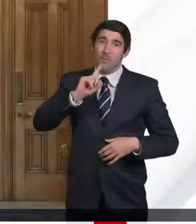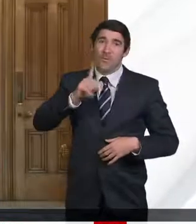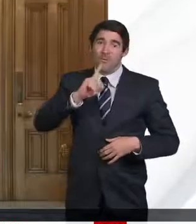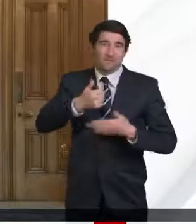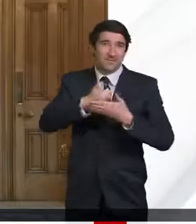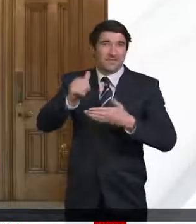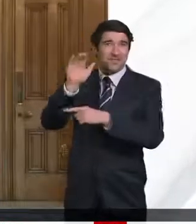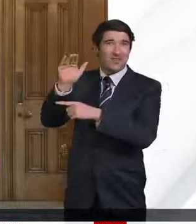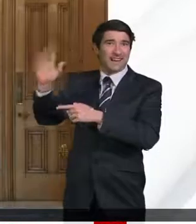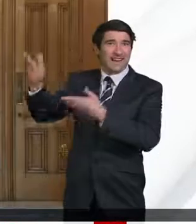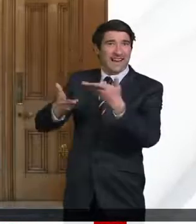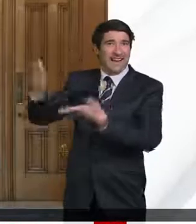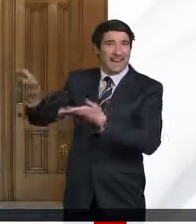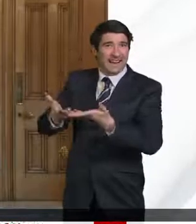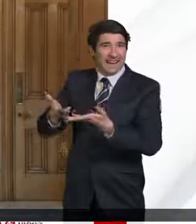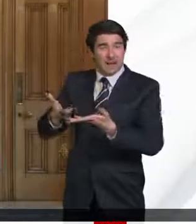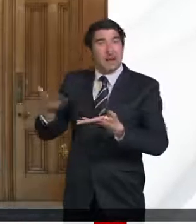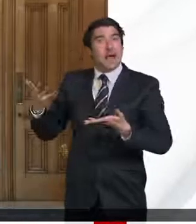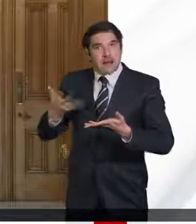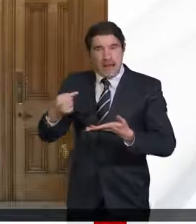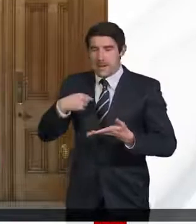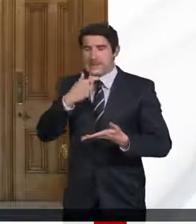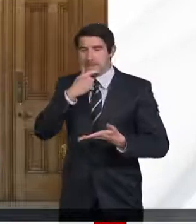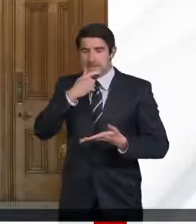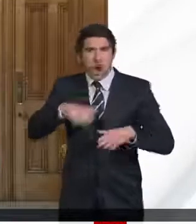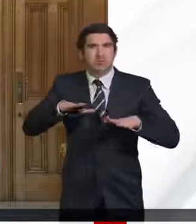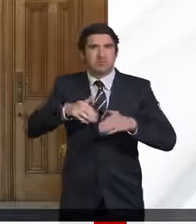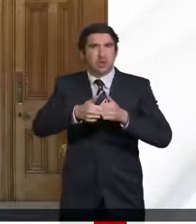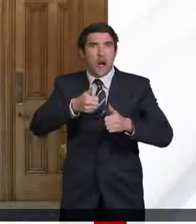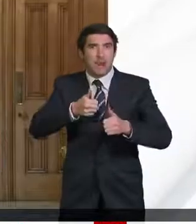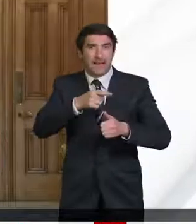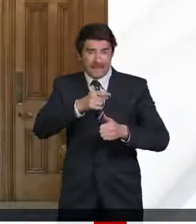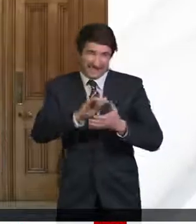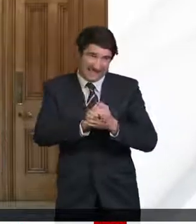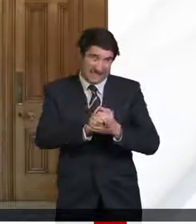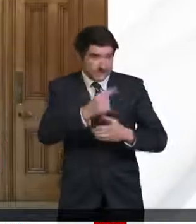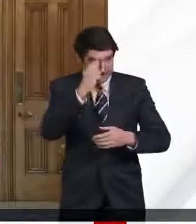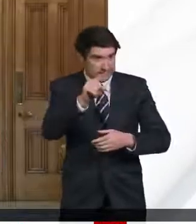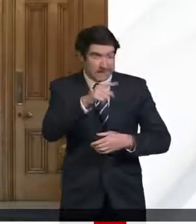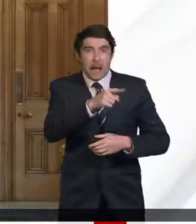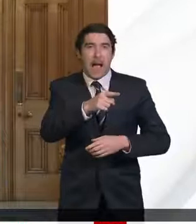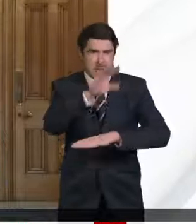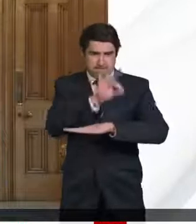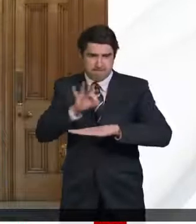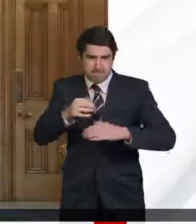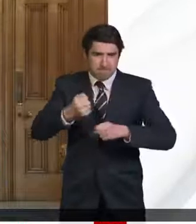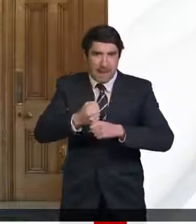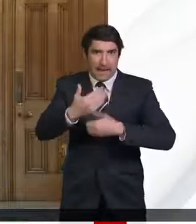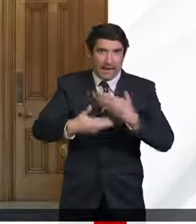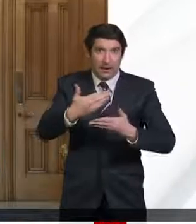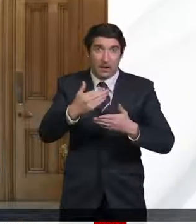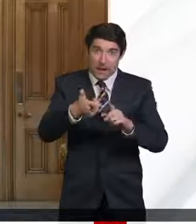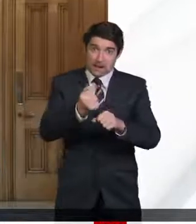significantly greater numbers and new models coming on stream. Orders have been placed with consortia led by Ford,